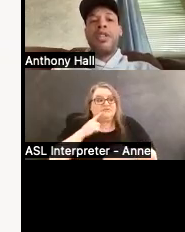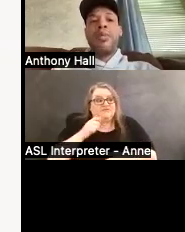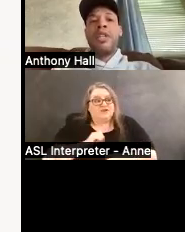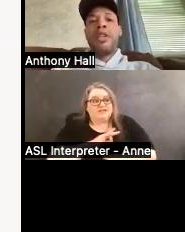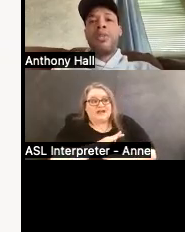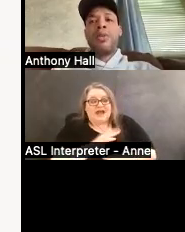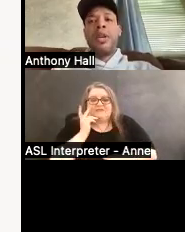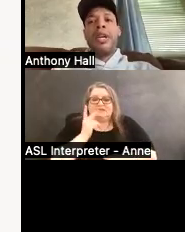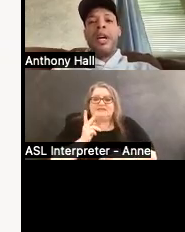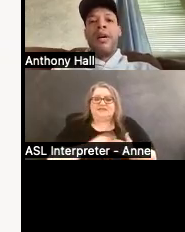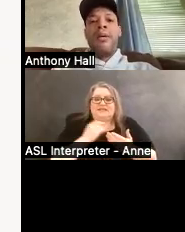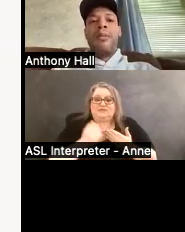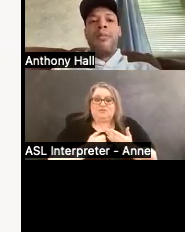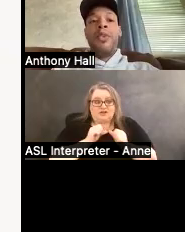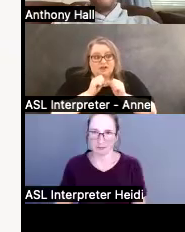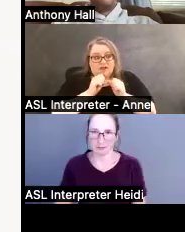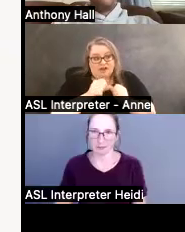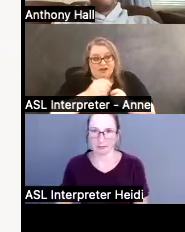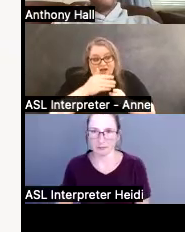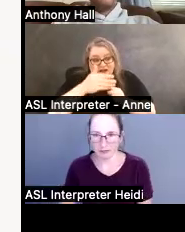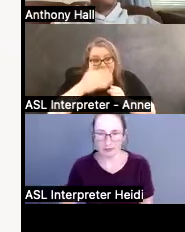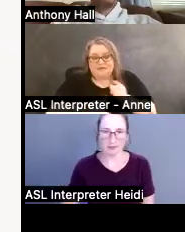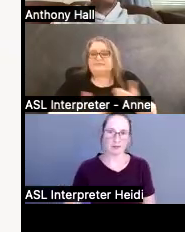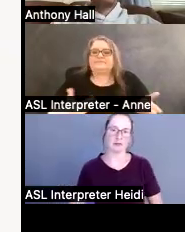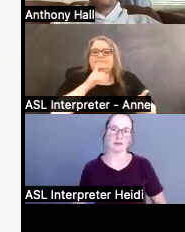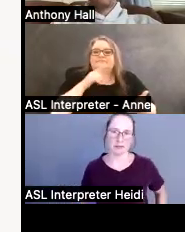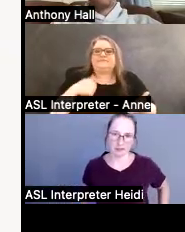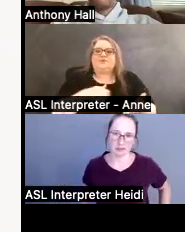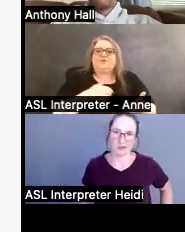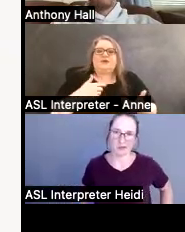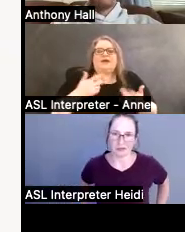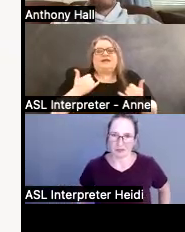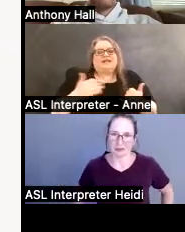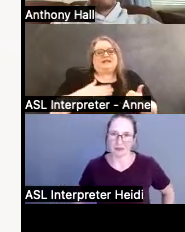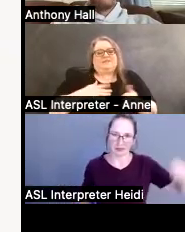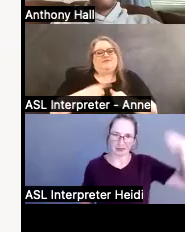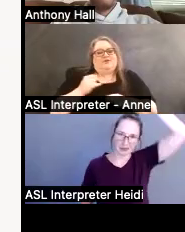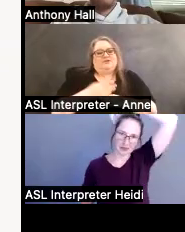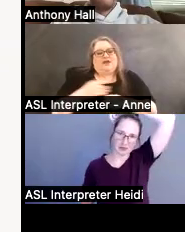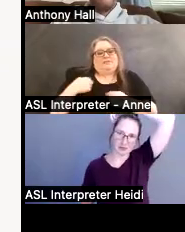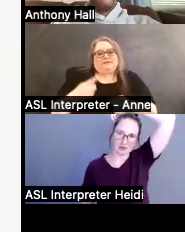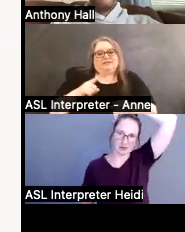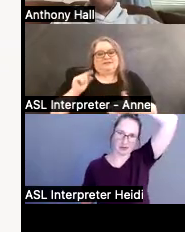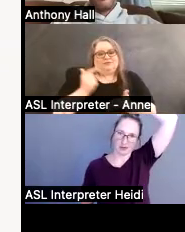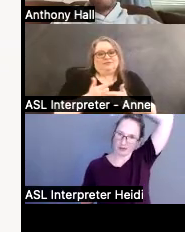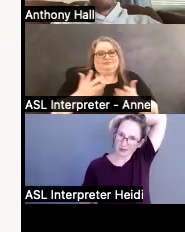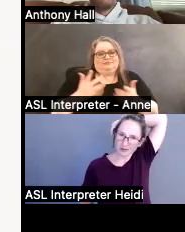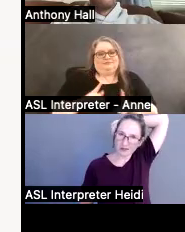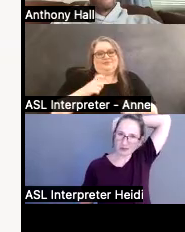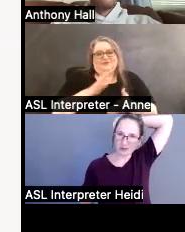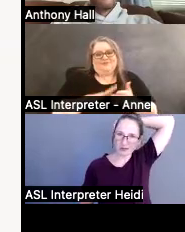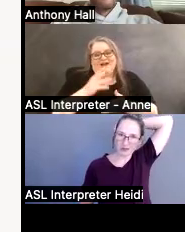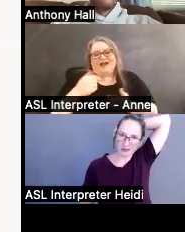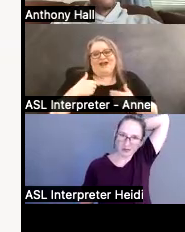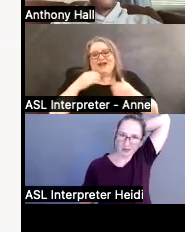to see this project through. We had no, well, this is my first job, honestly, since graduating college, and I had absolutely